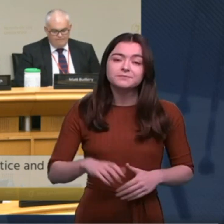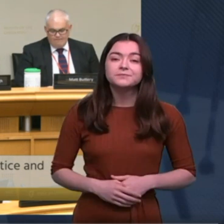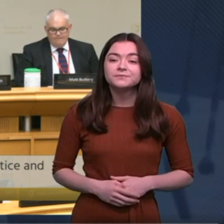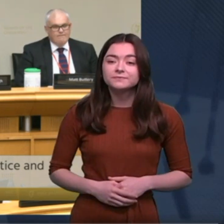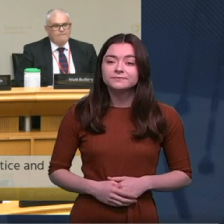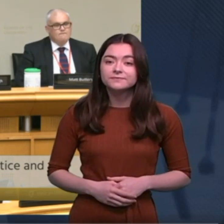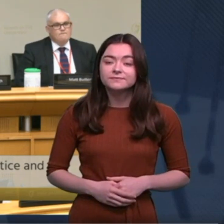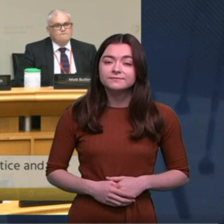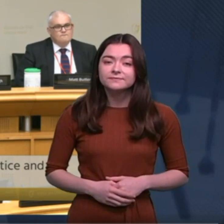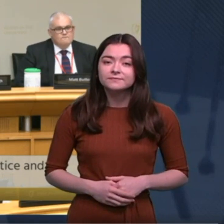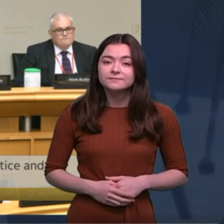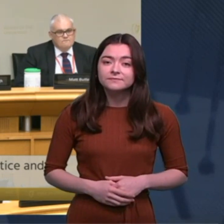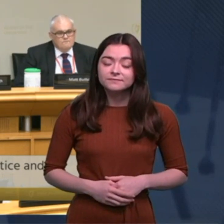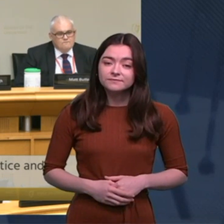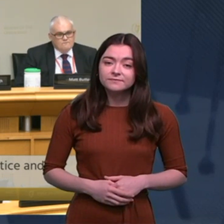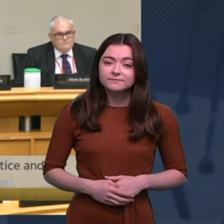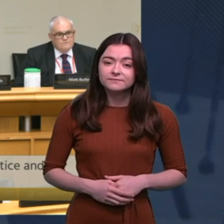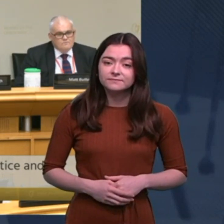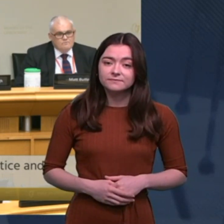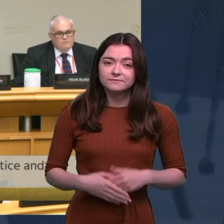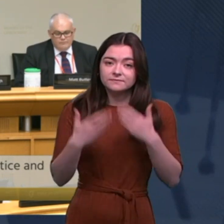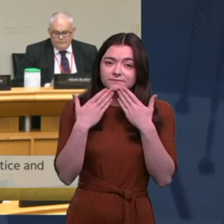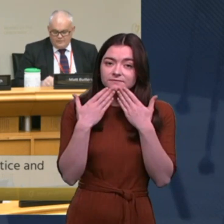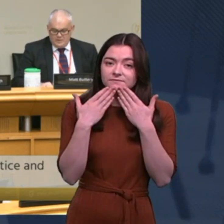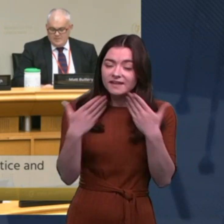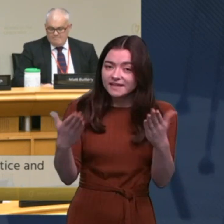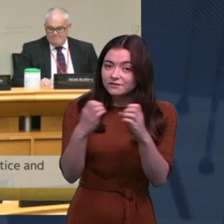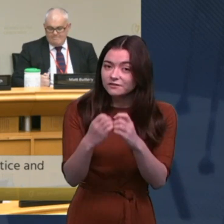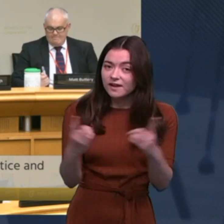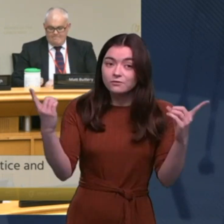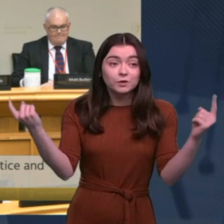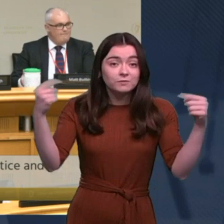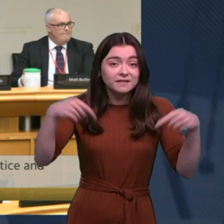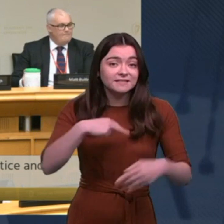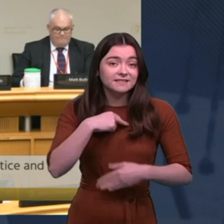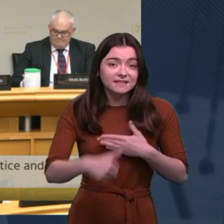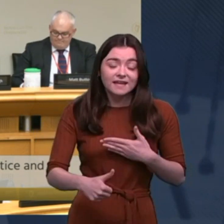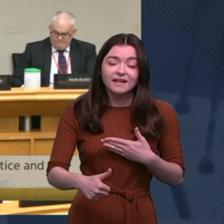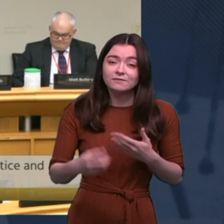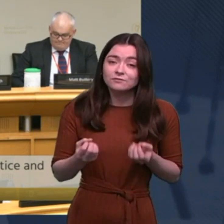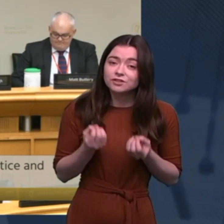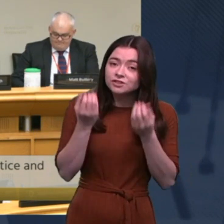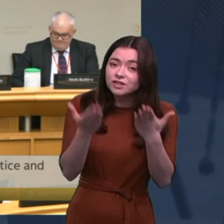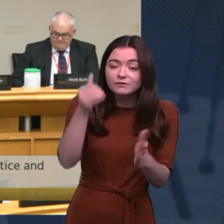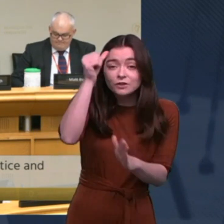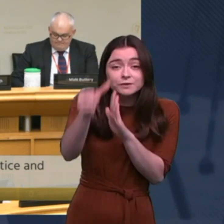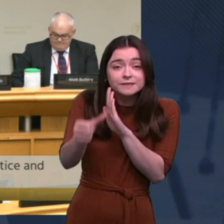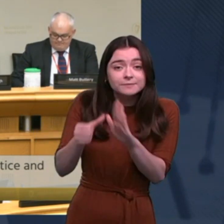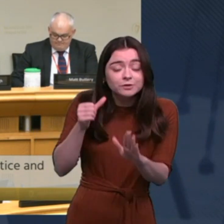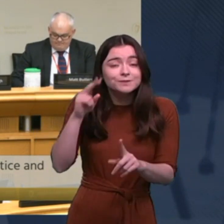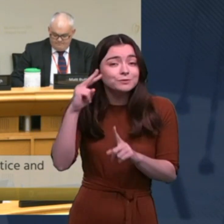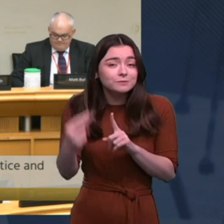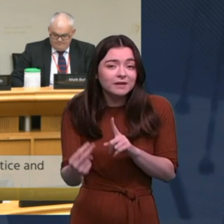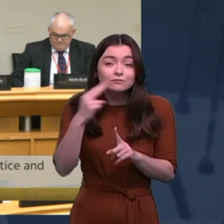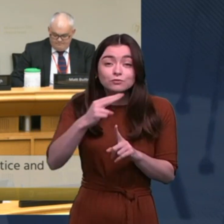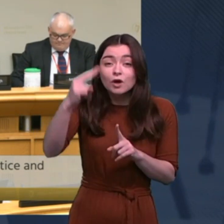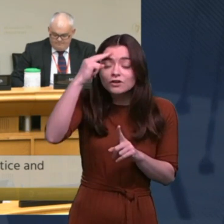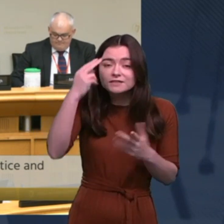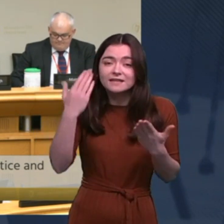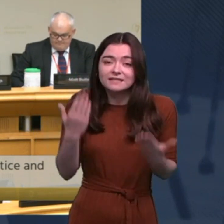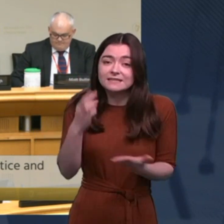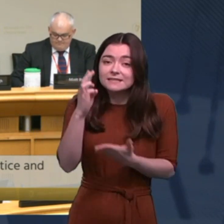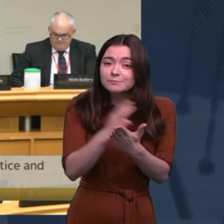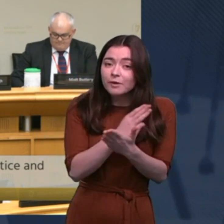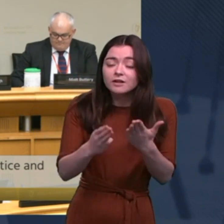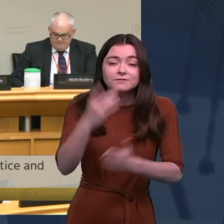And first of all, just thank you to everyone for coming in today and for being willing to share your experiences and insights to help us understand this particular dimension